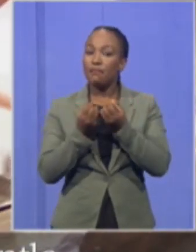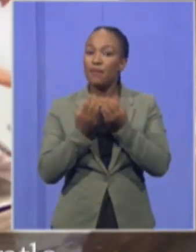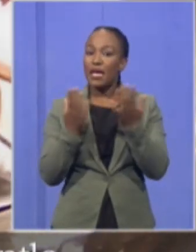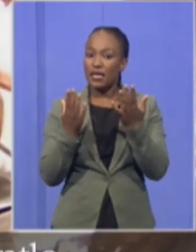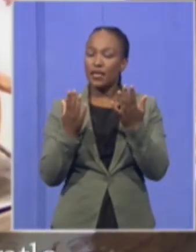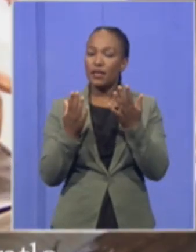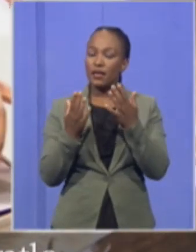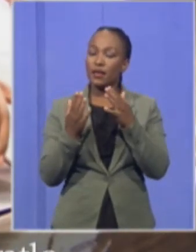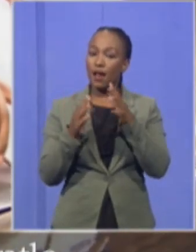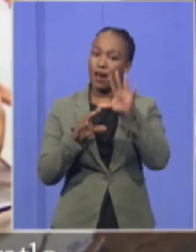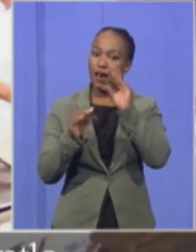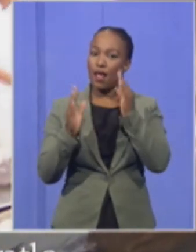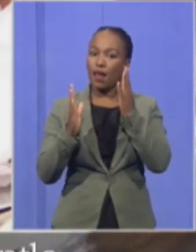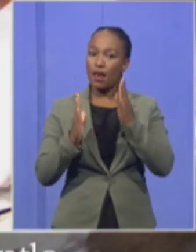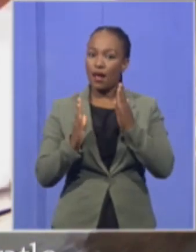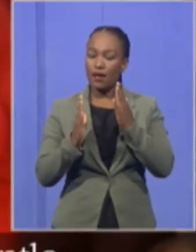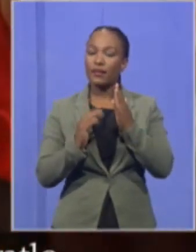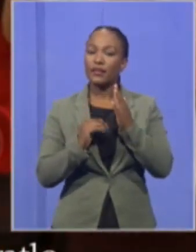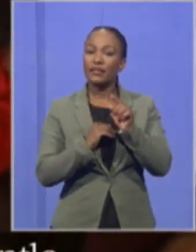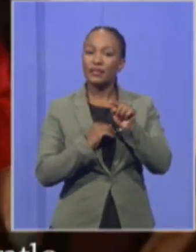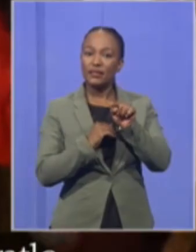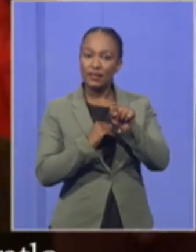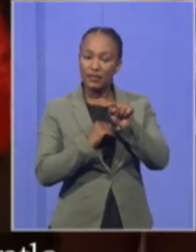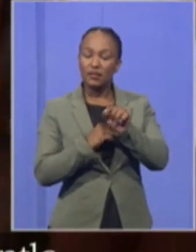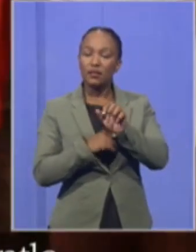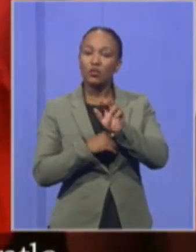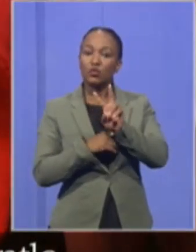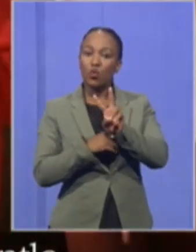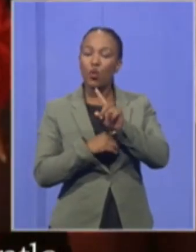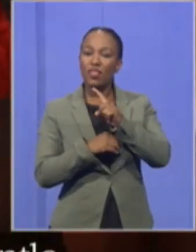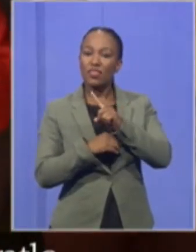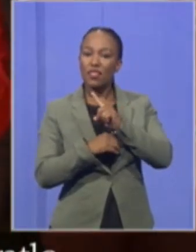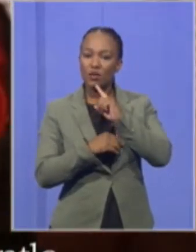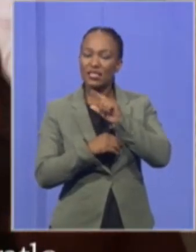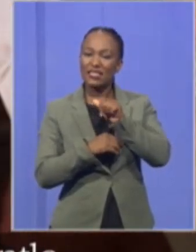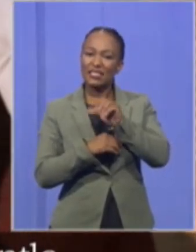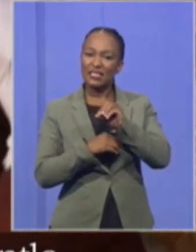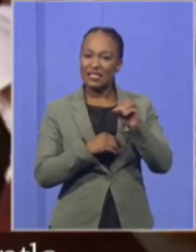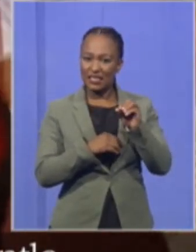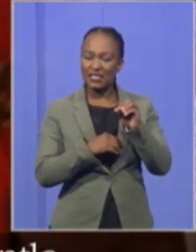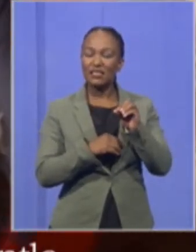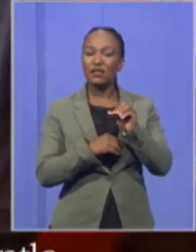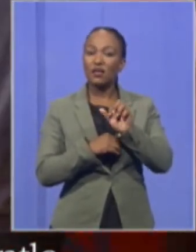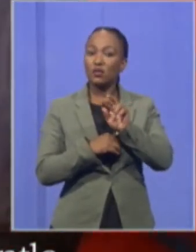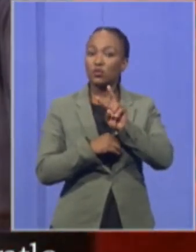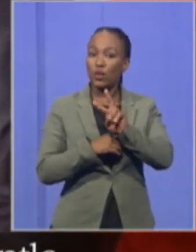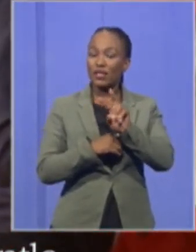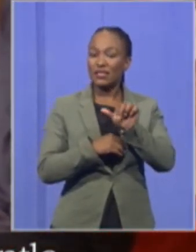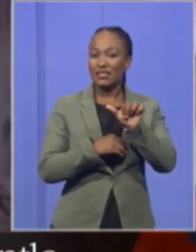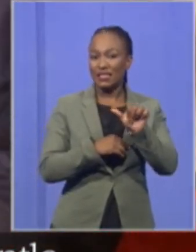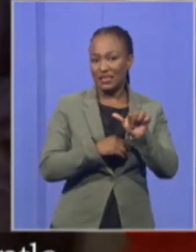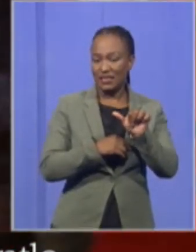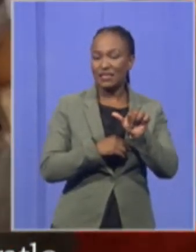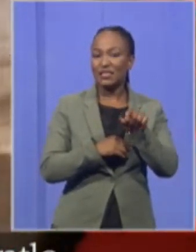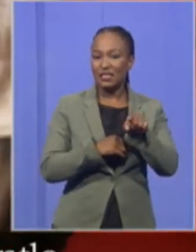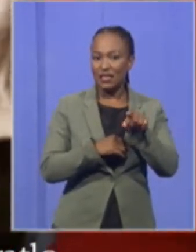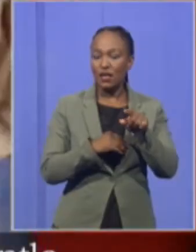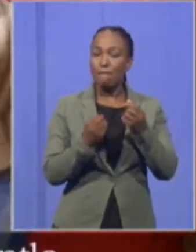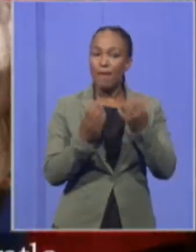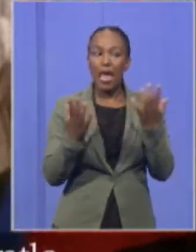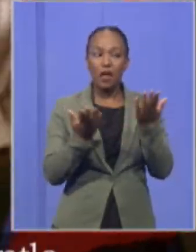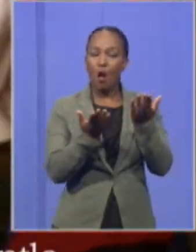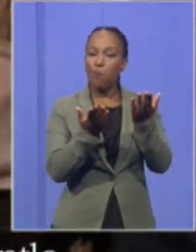dirang ngwaga wa ntlha di le dikete 206 kwa di-university di le 26 go ralala le naga, mme